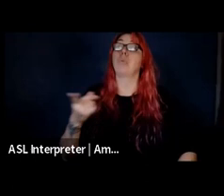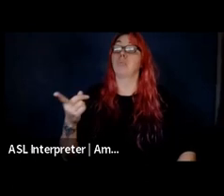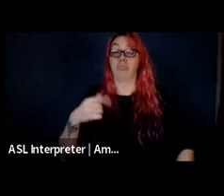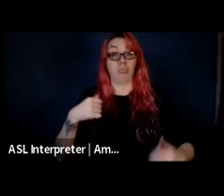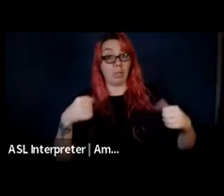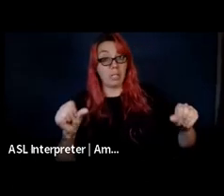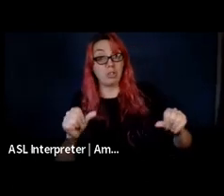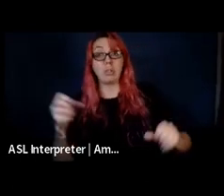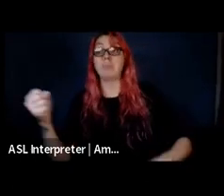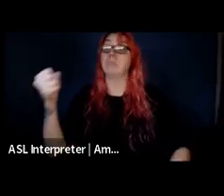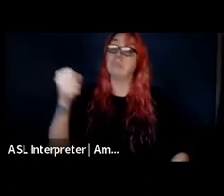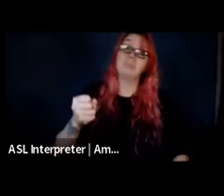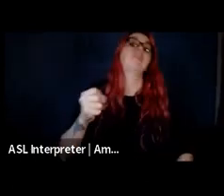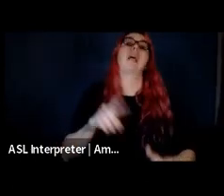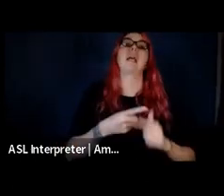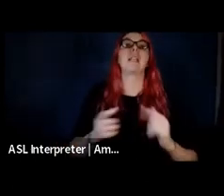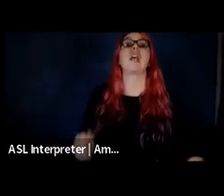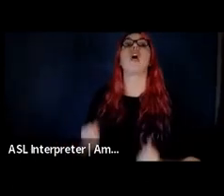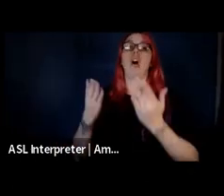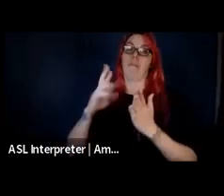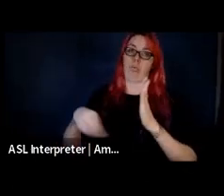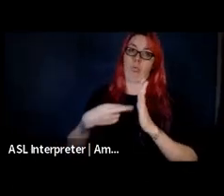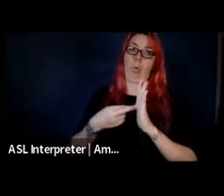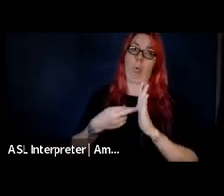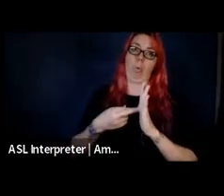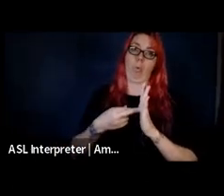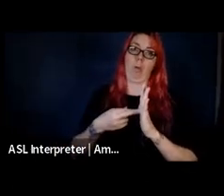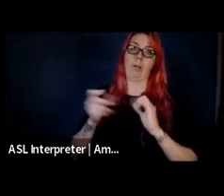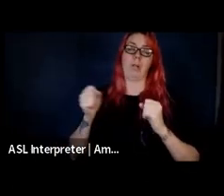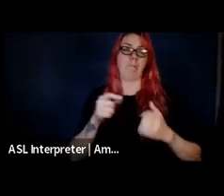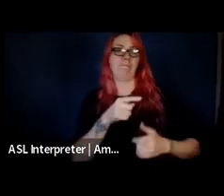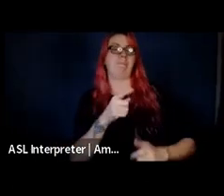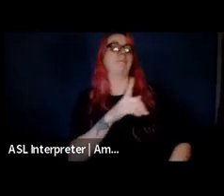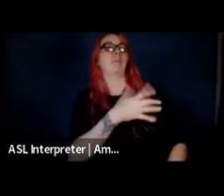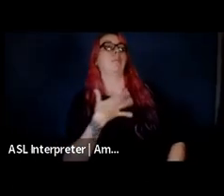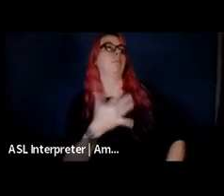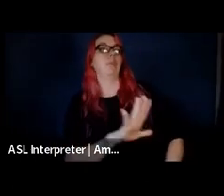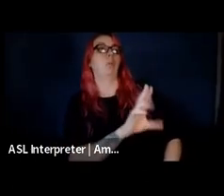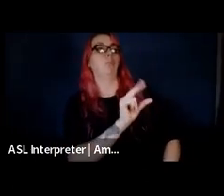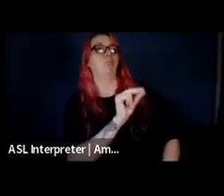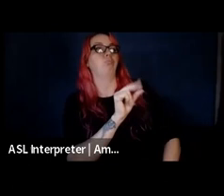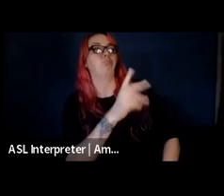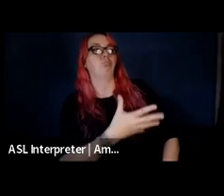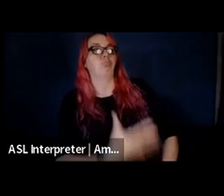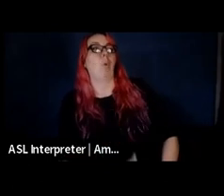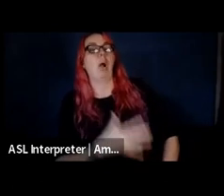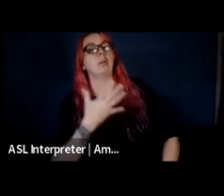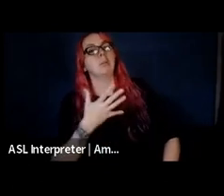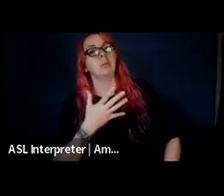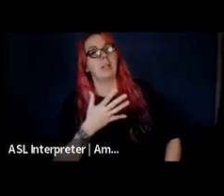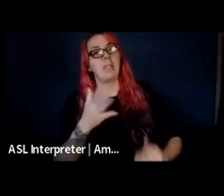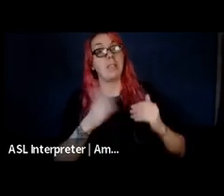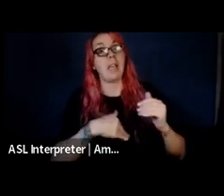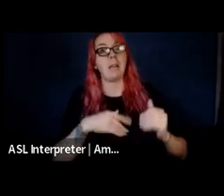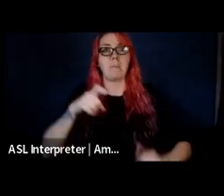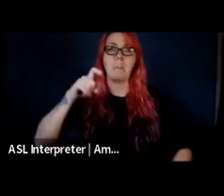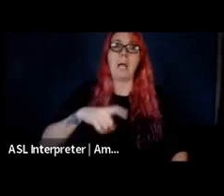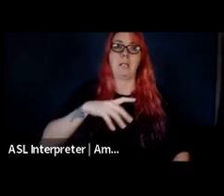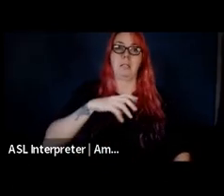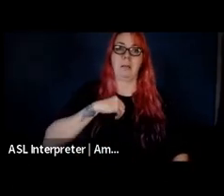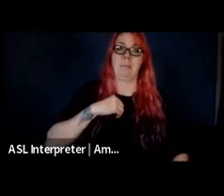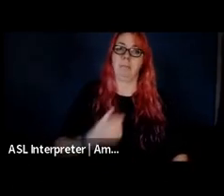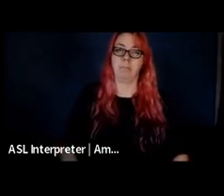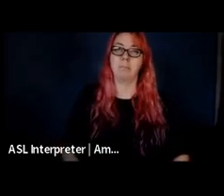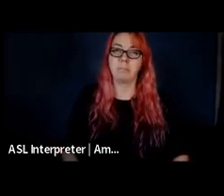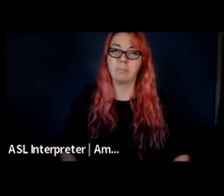equity. Again, following through on its commitment to certainly making sure that, barriers are removed and